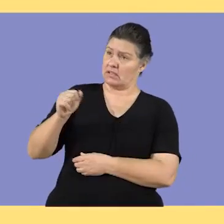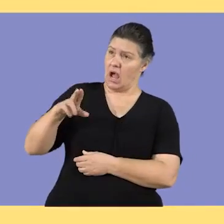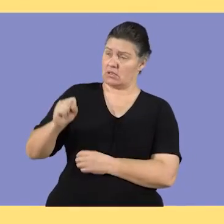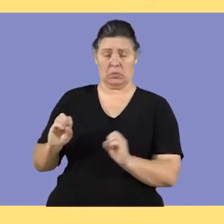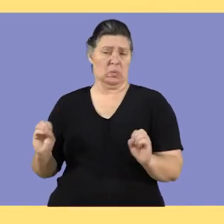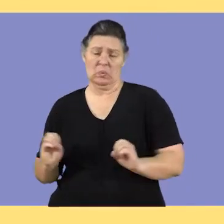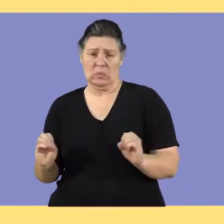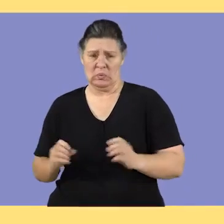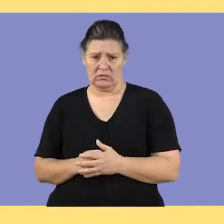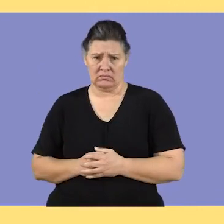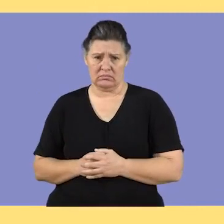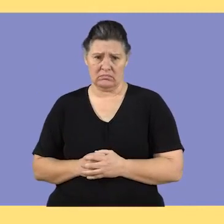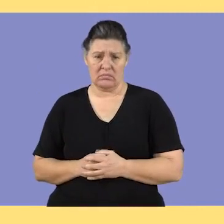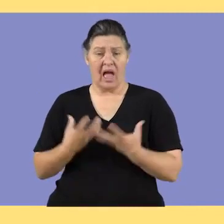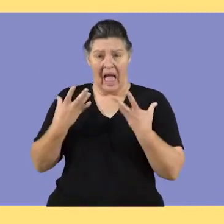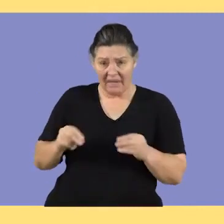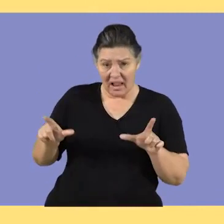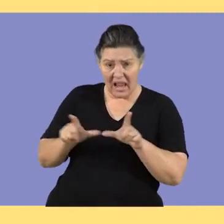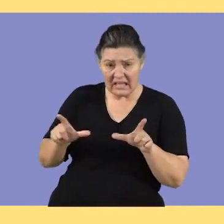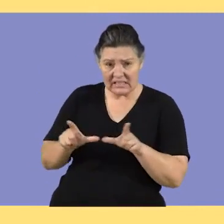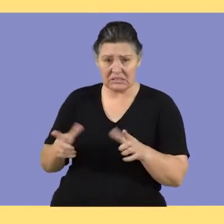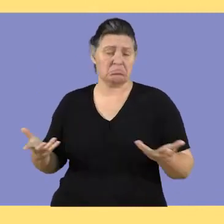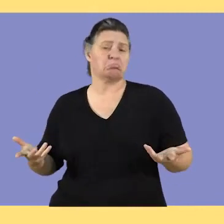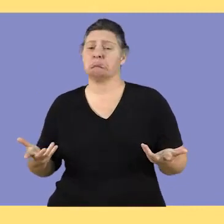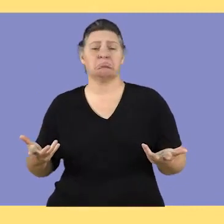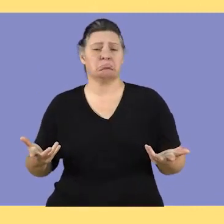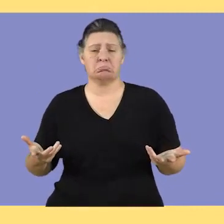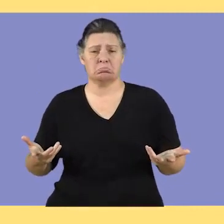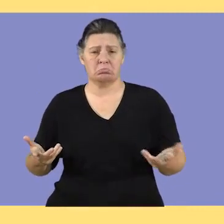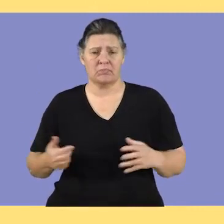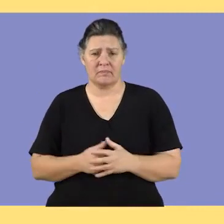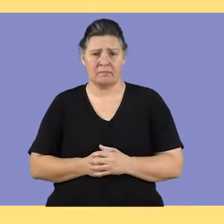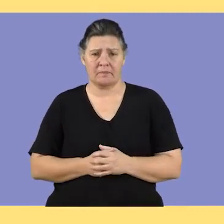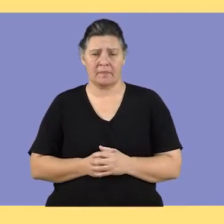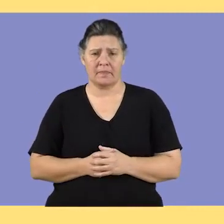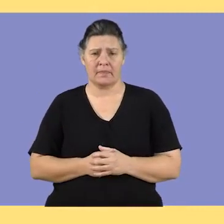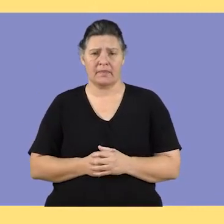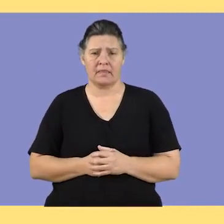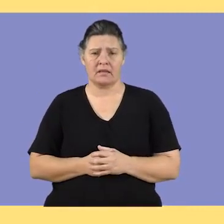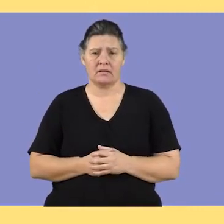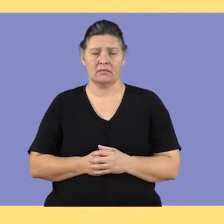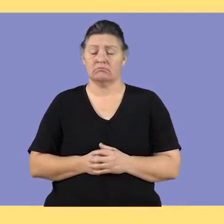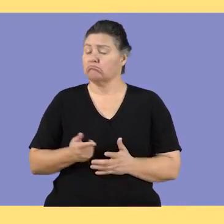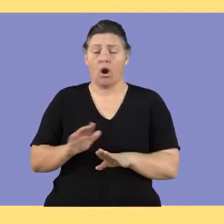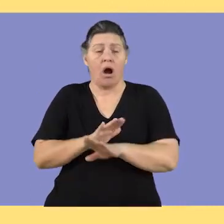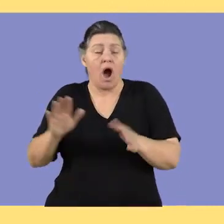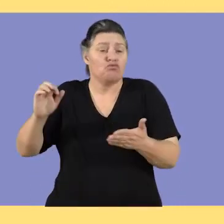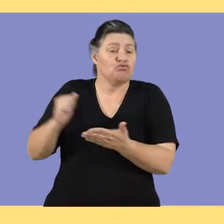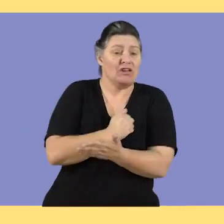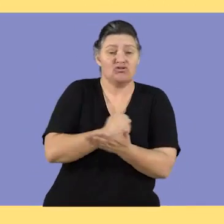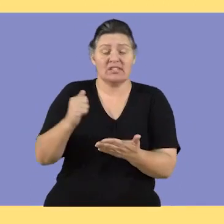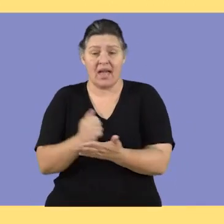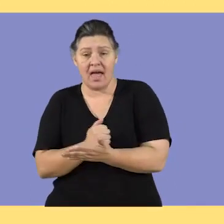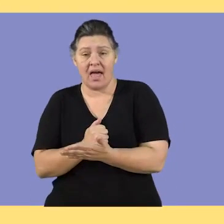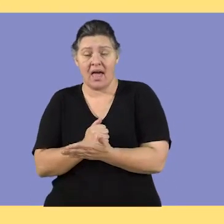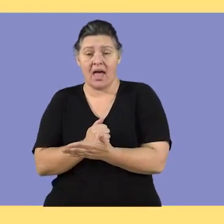any authority. It also does not have an operating license. And it is